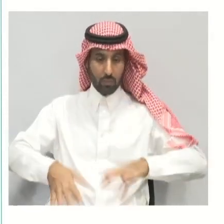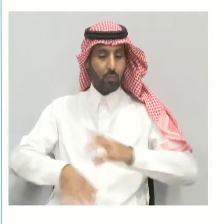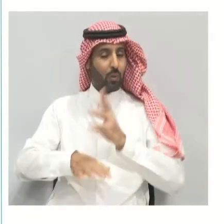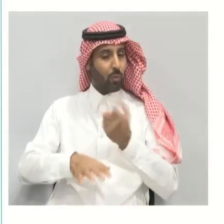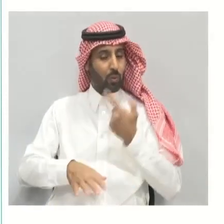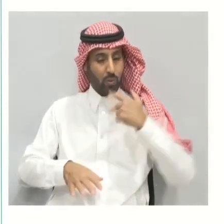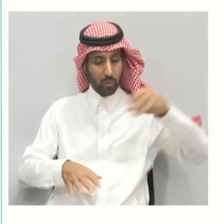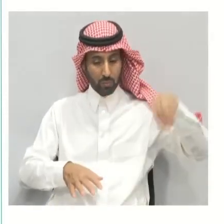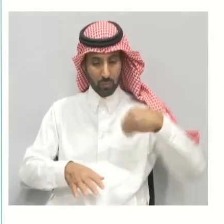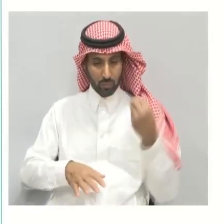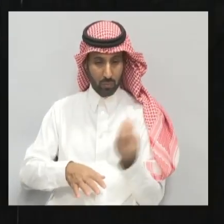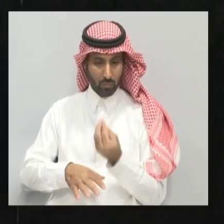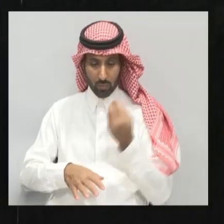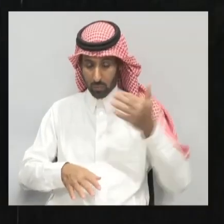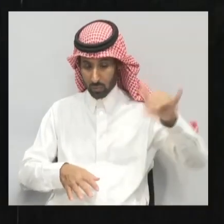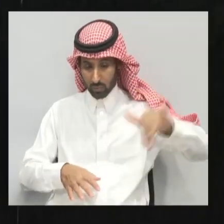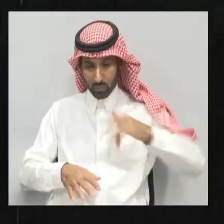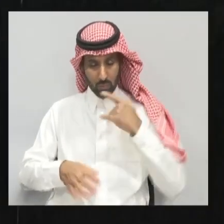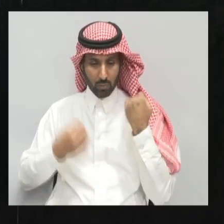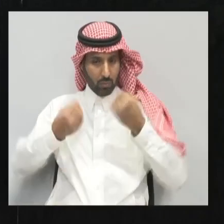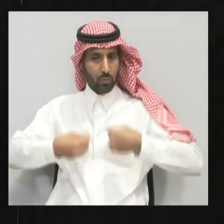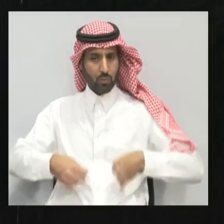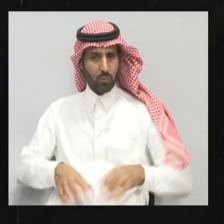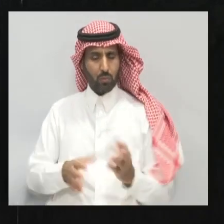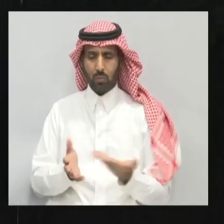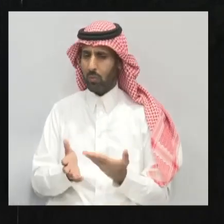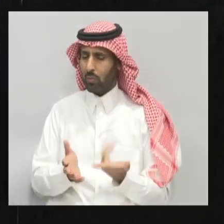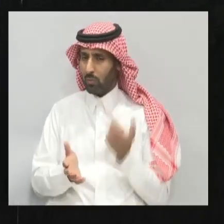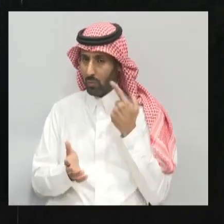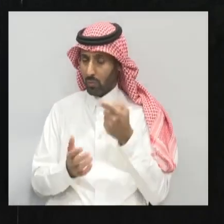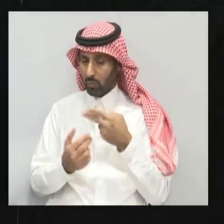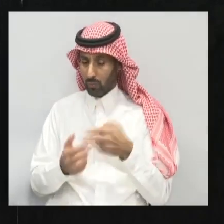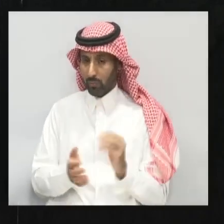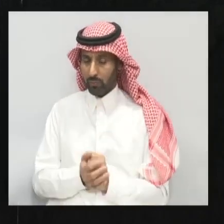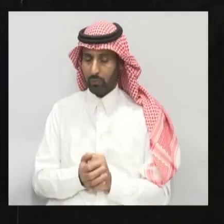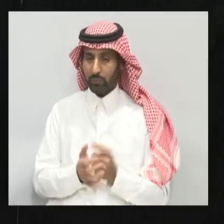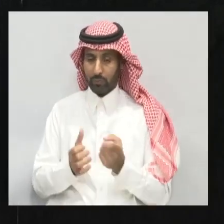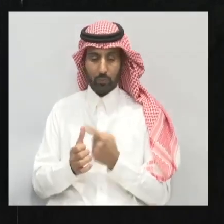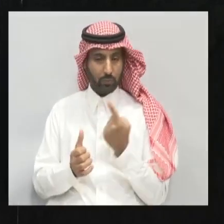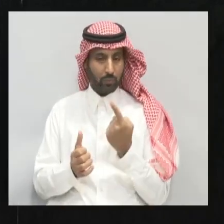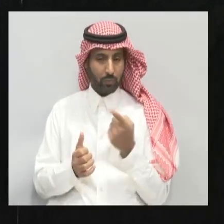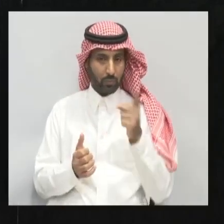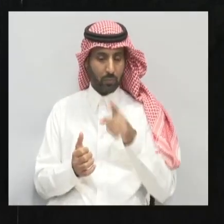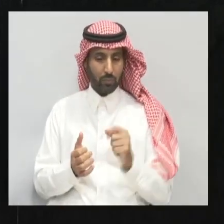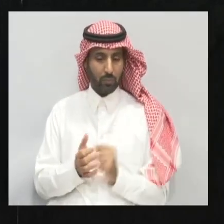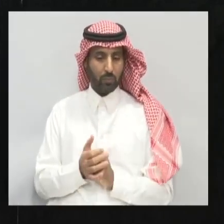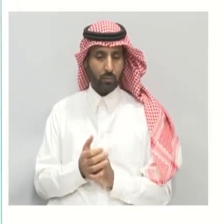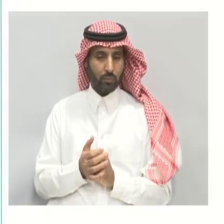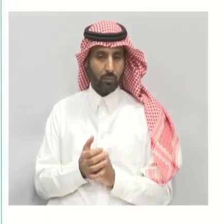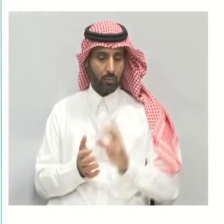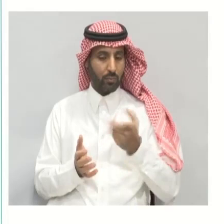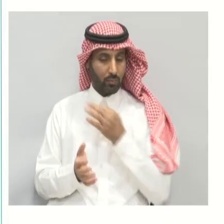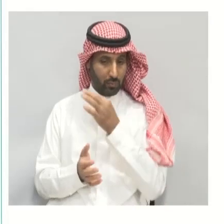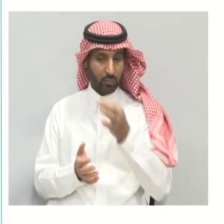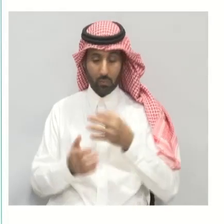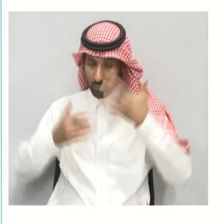questions, comprehension questions based on that text. Let's start by answering the first one. The first one here, it says,